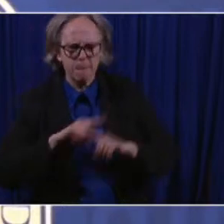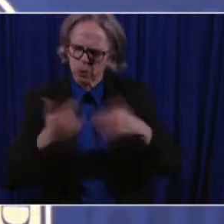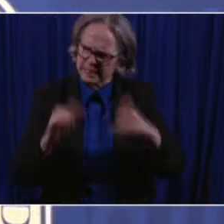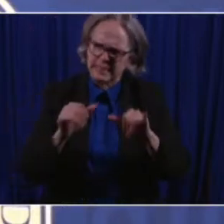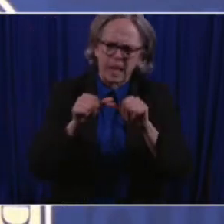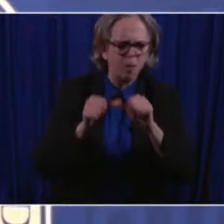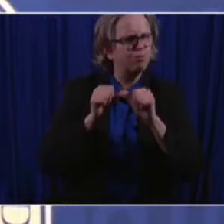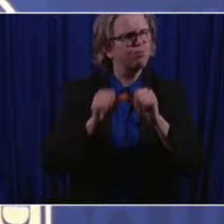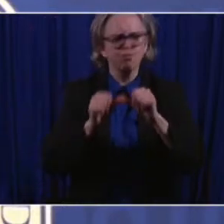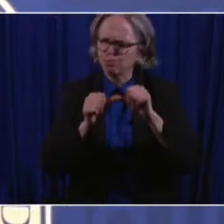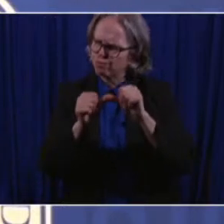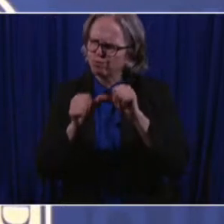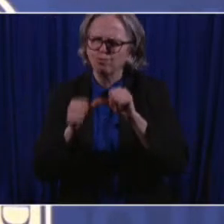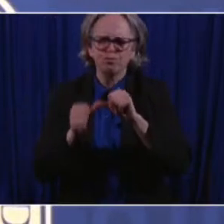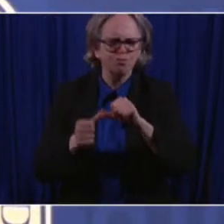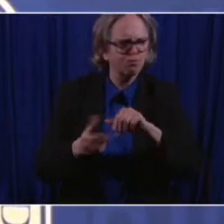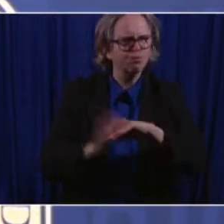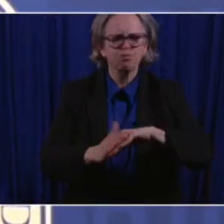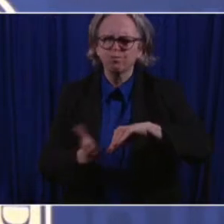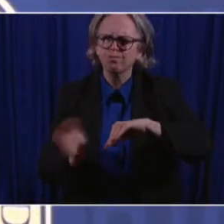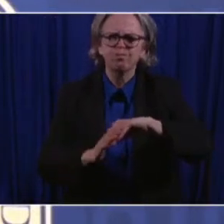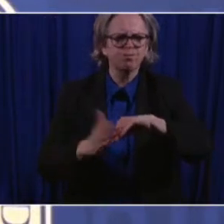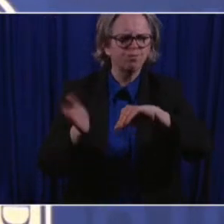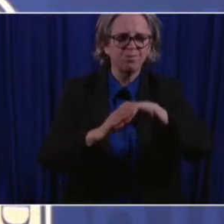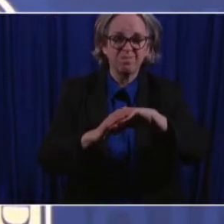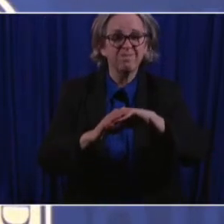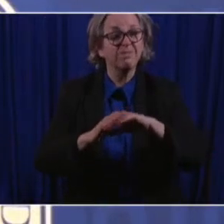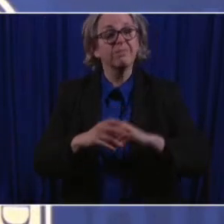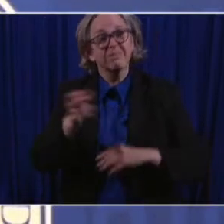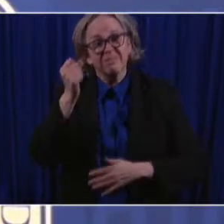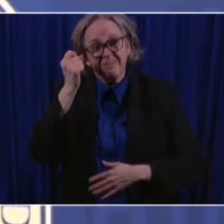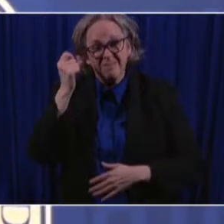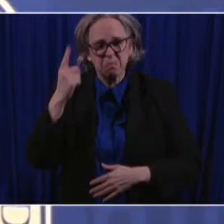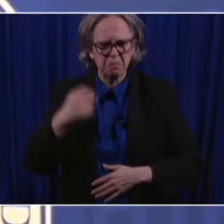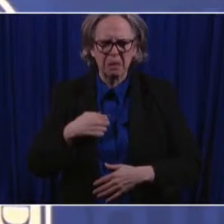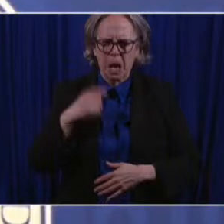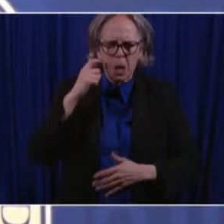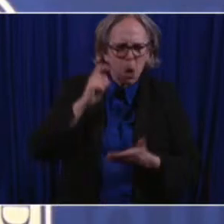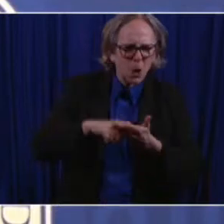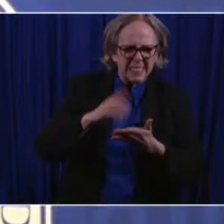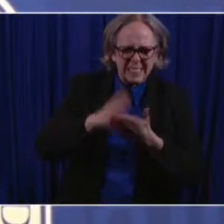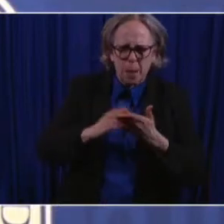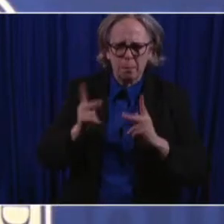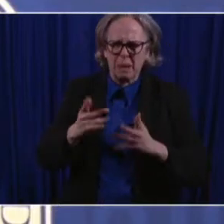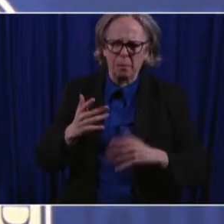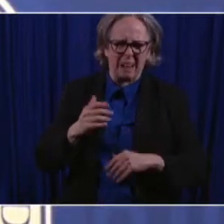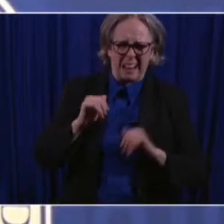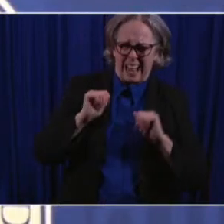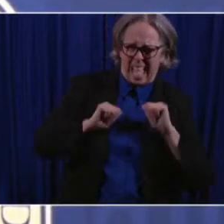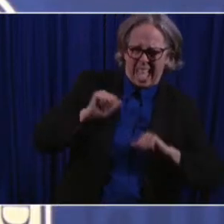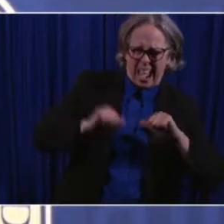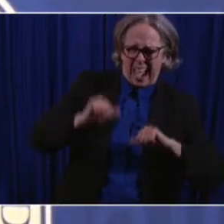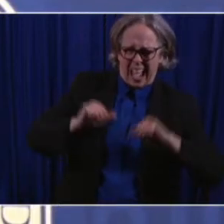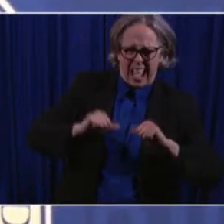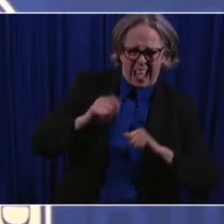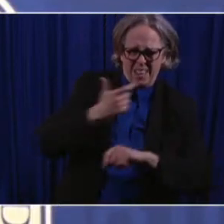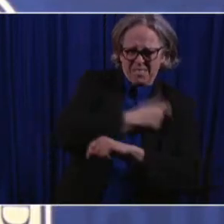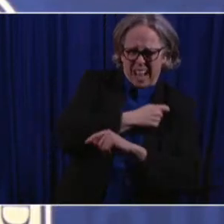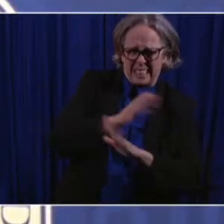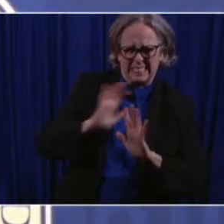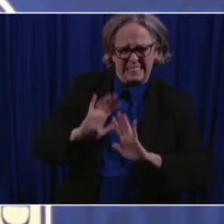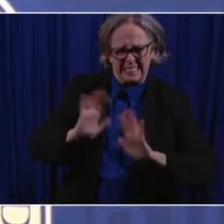up that number. Yes, hesitancy is here in the community for vaccinations, much like it is across the